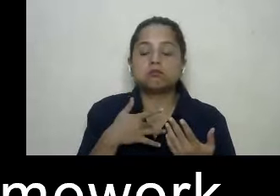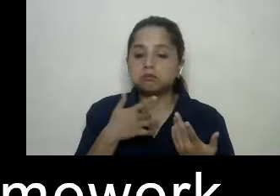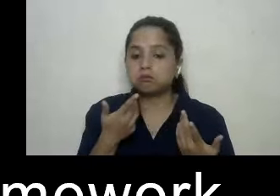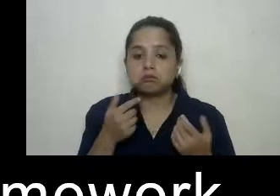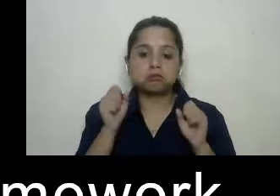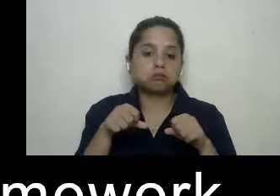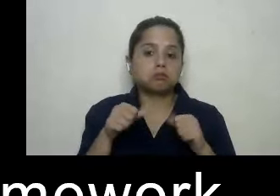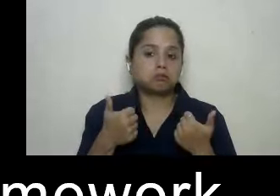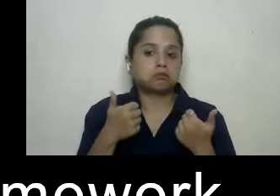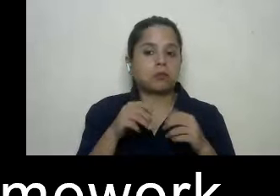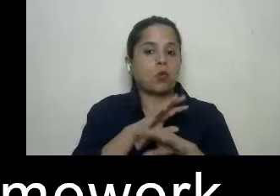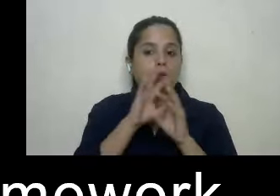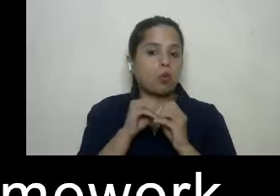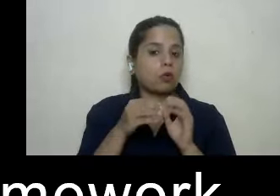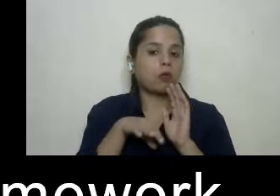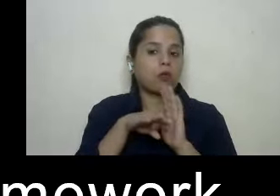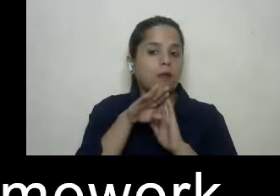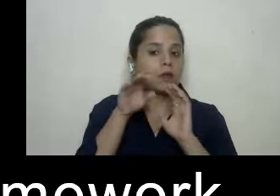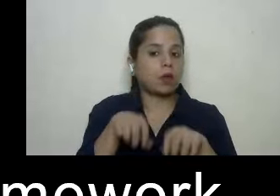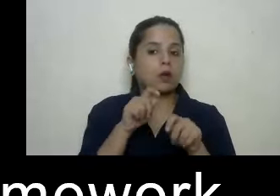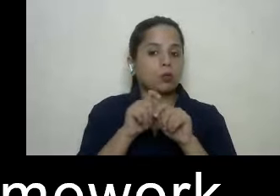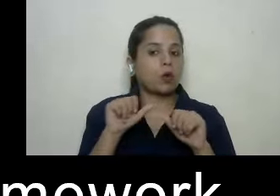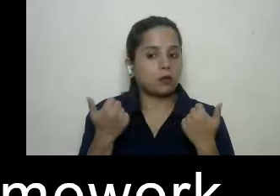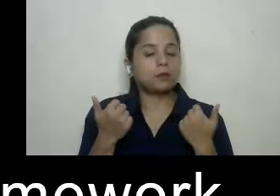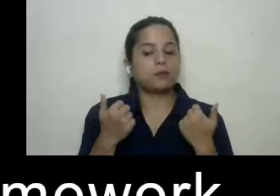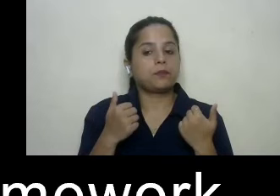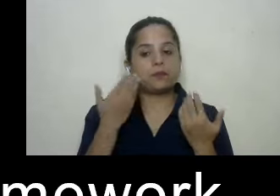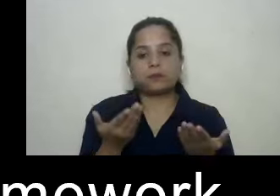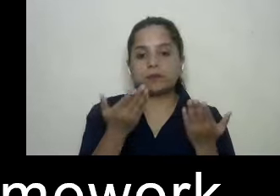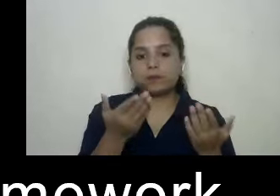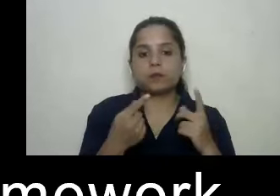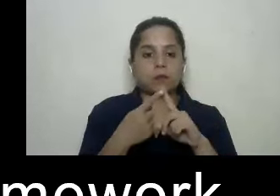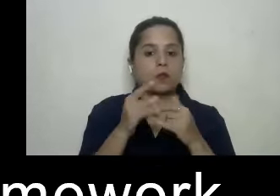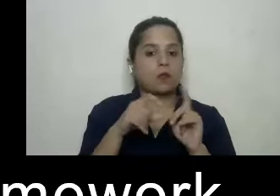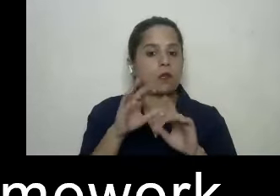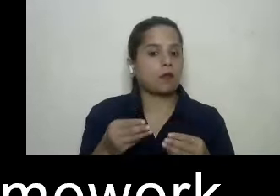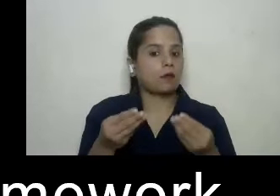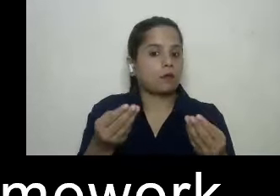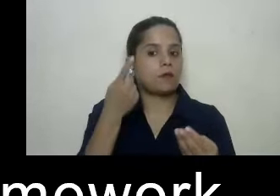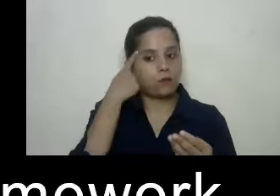on all levels. And here's a task coming up for you.